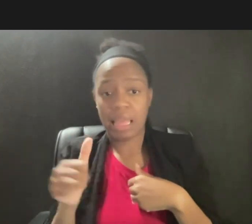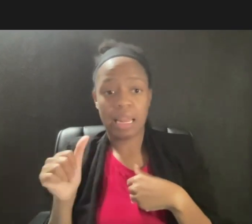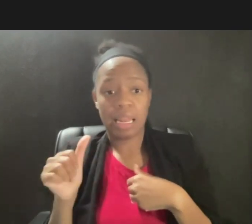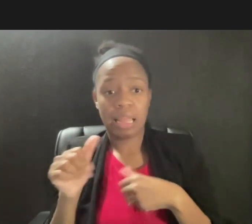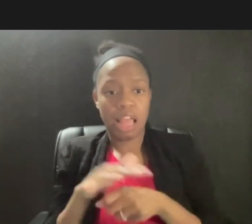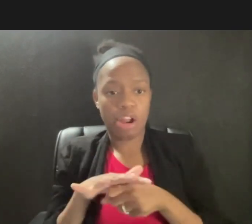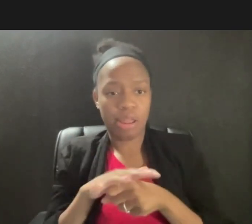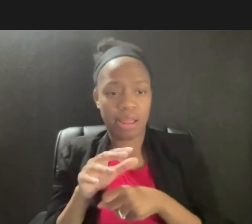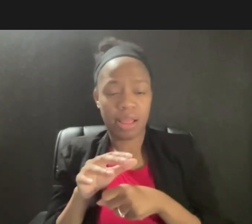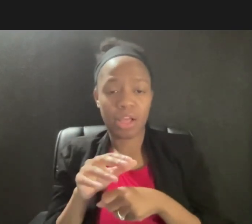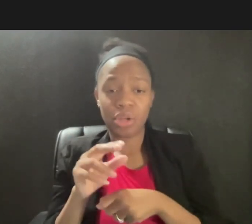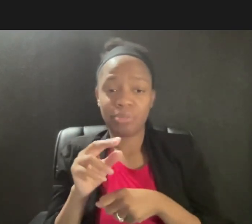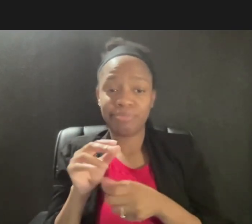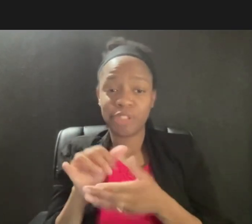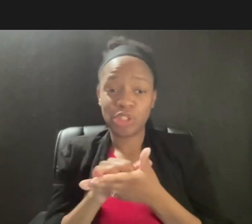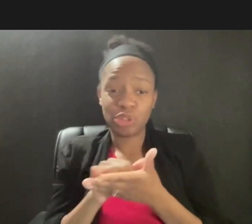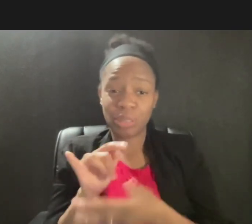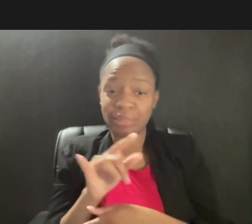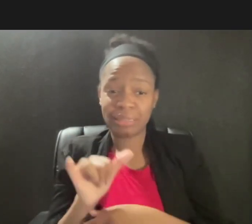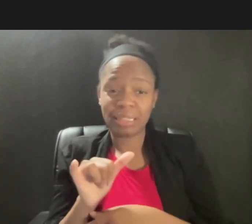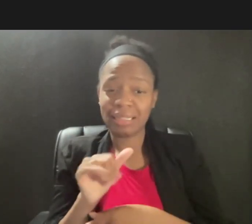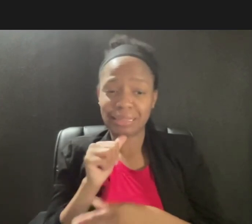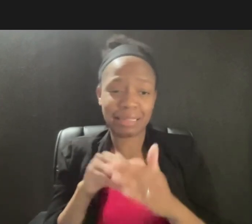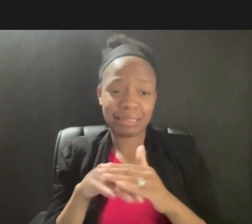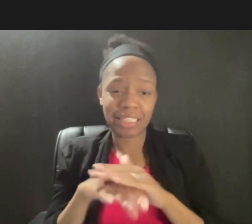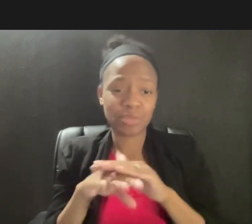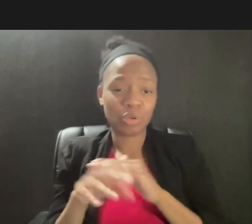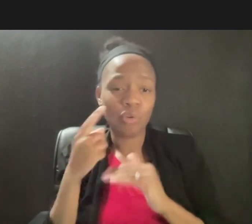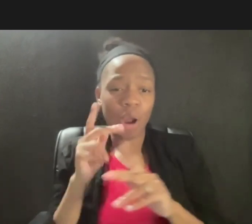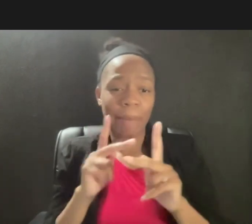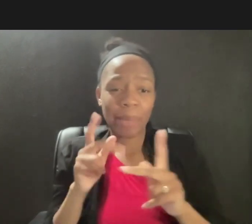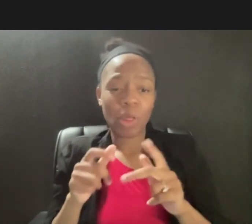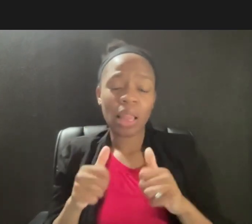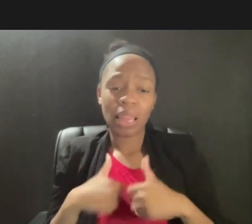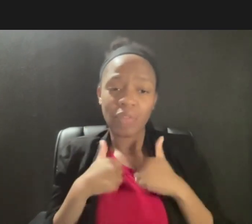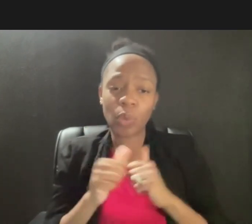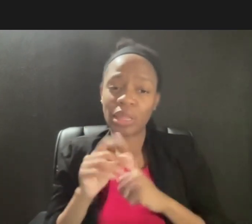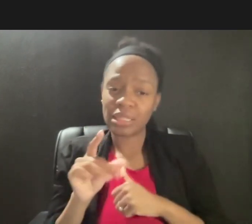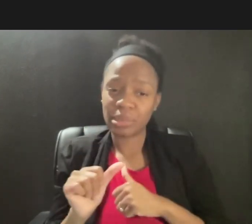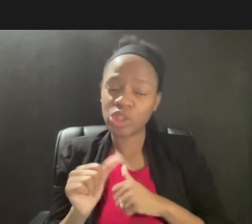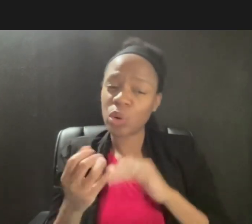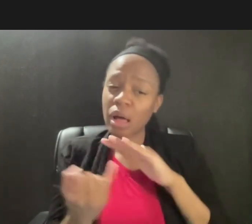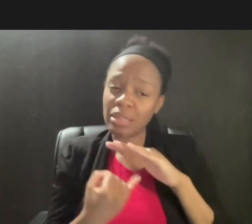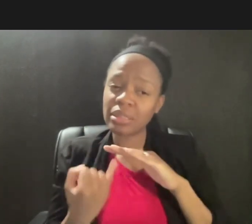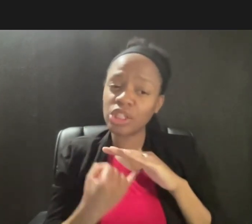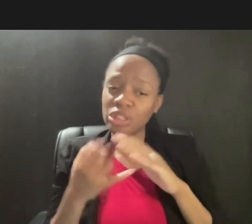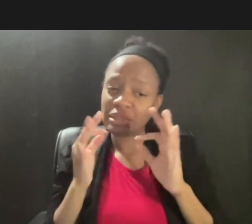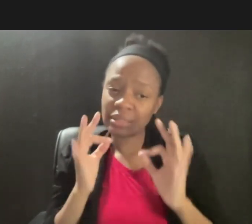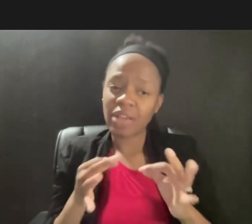is pretty inaccessible for people living with disabilities. So isolation is definitely a